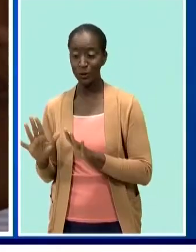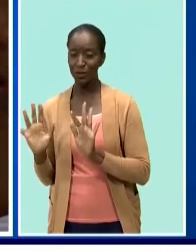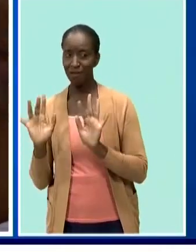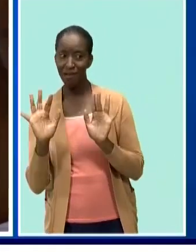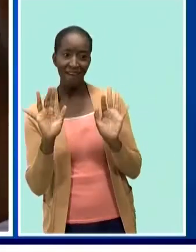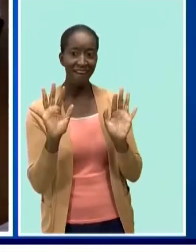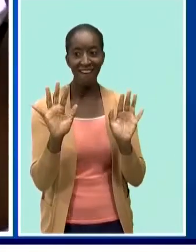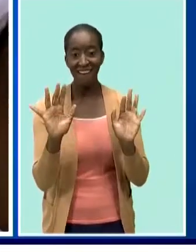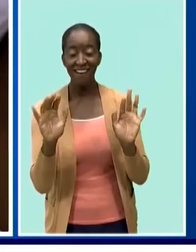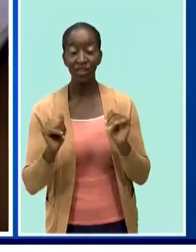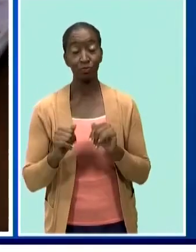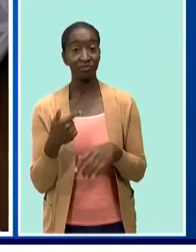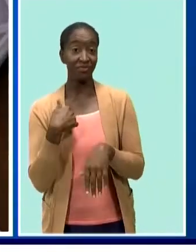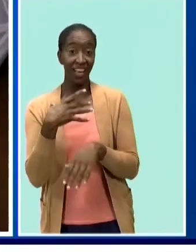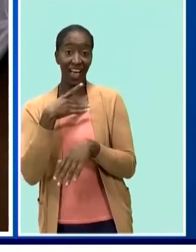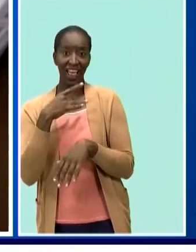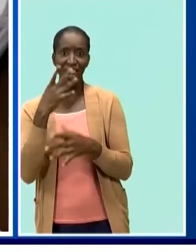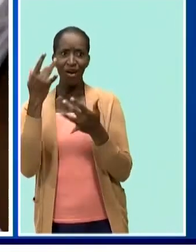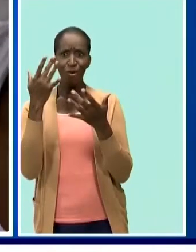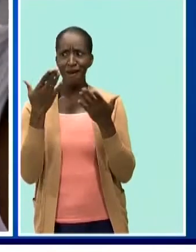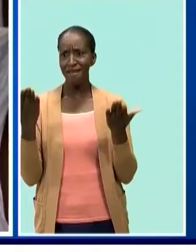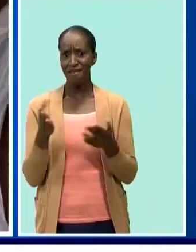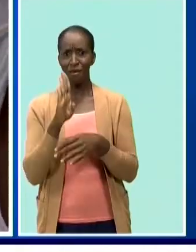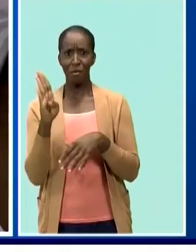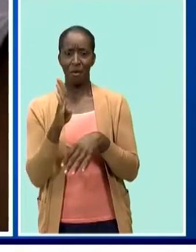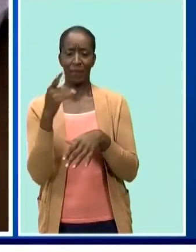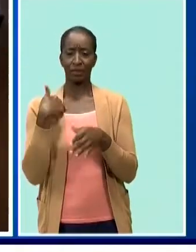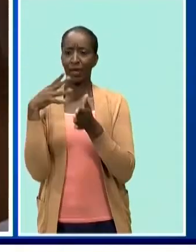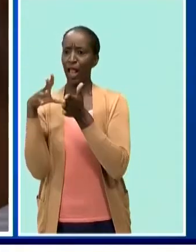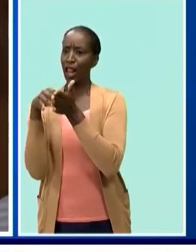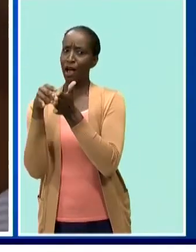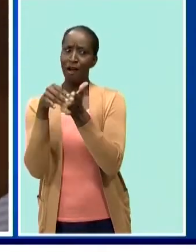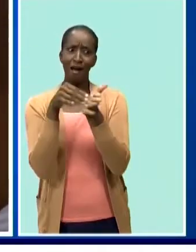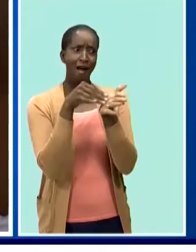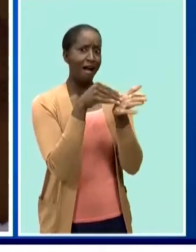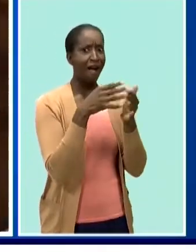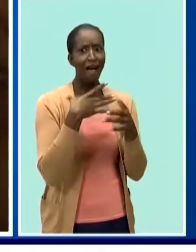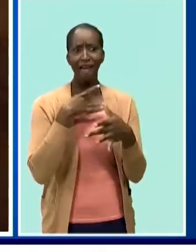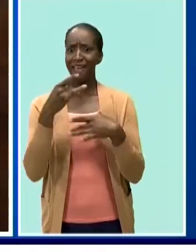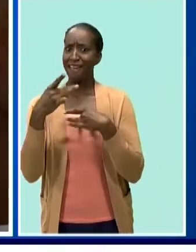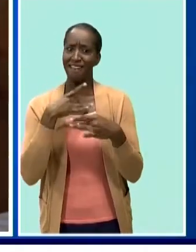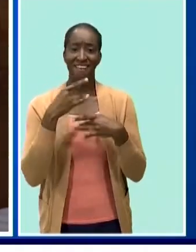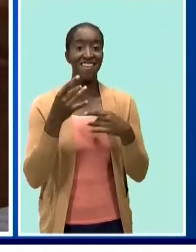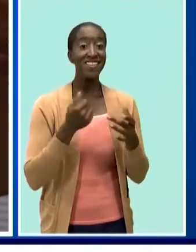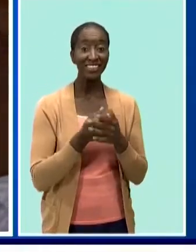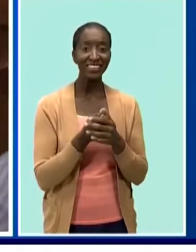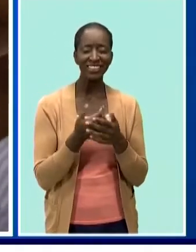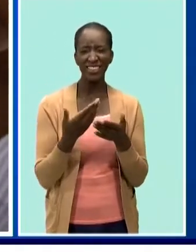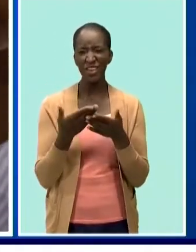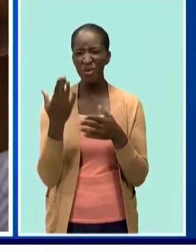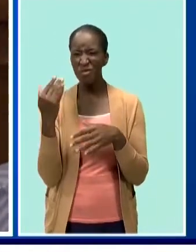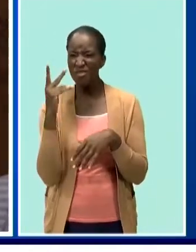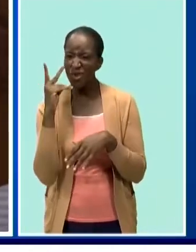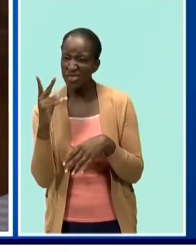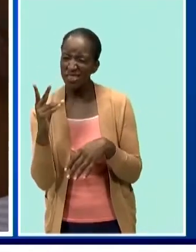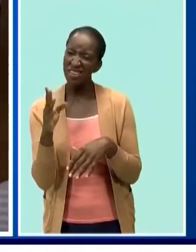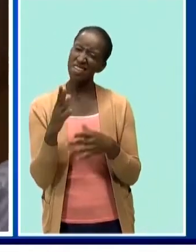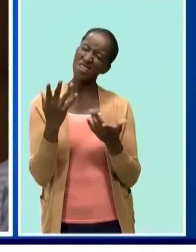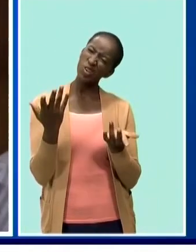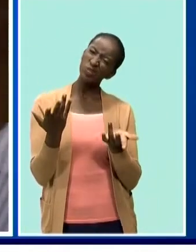lot of interesting things about your country. You see a lot of interesting stuff that you wouldn't really see a